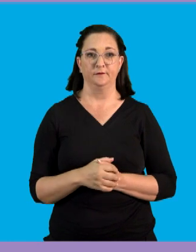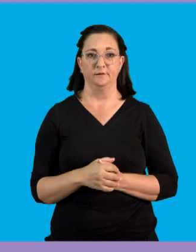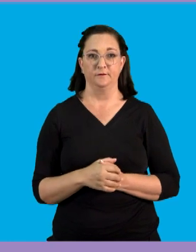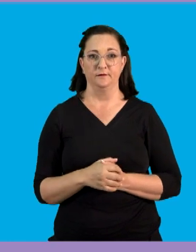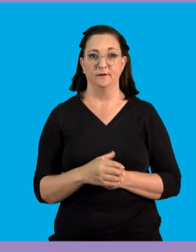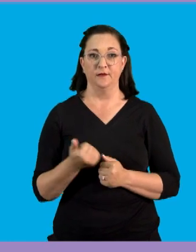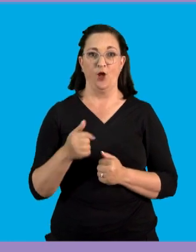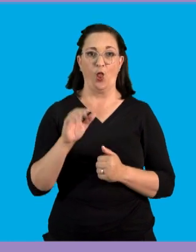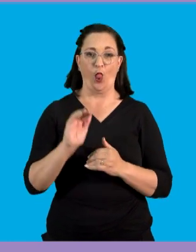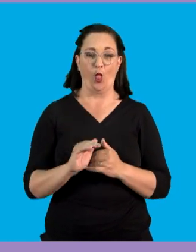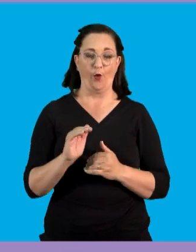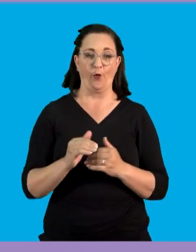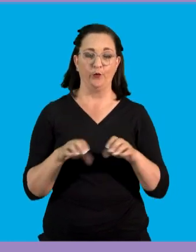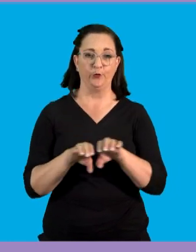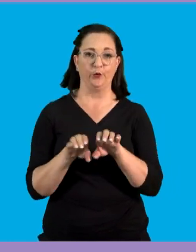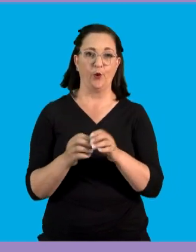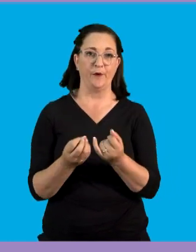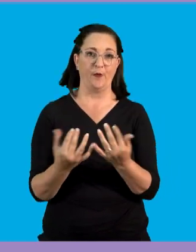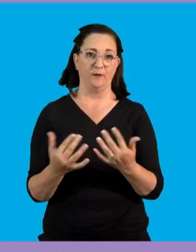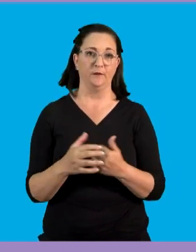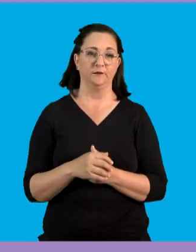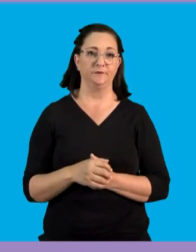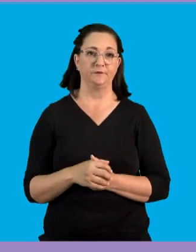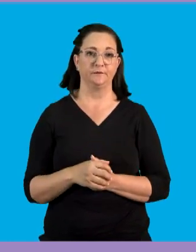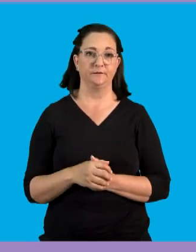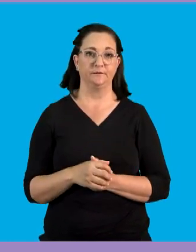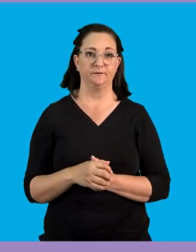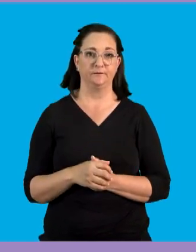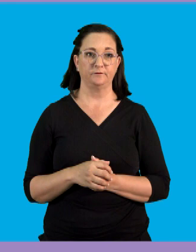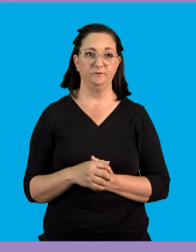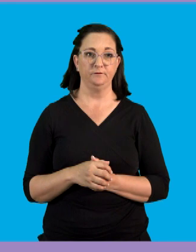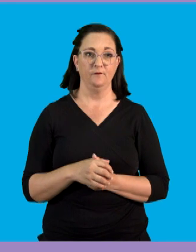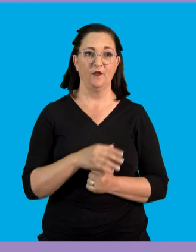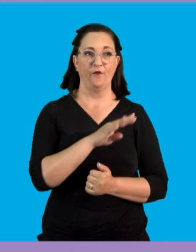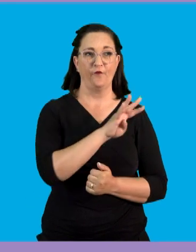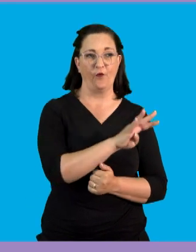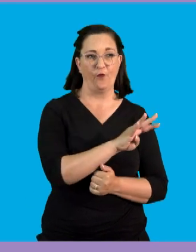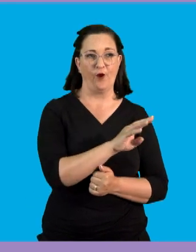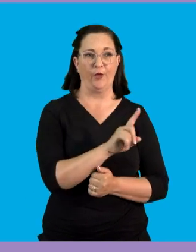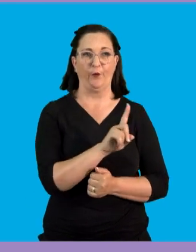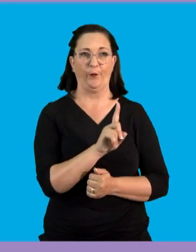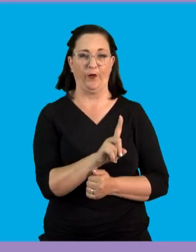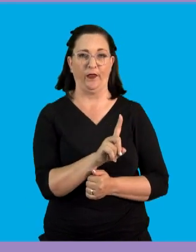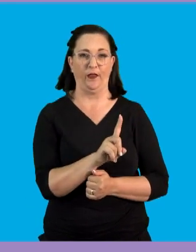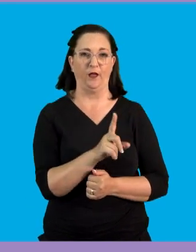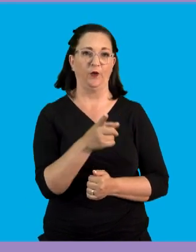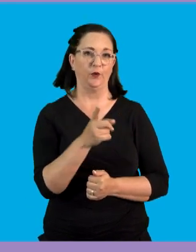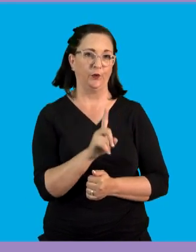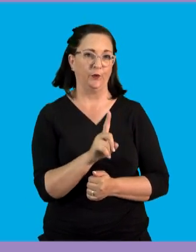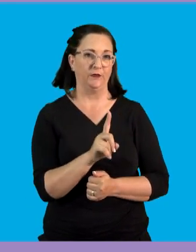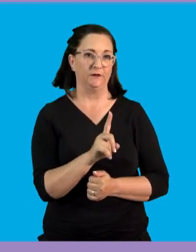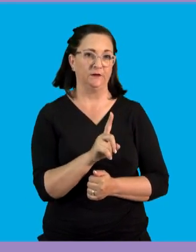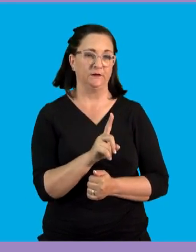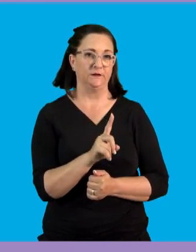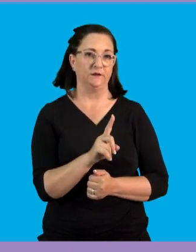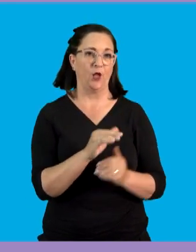5 ones. Then next we are going to find the lowest common multiple, and in this case between 4 and